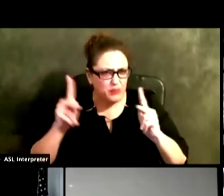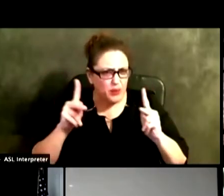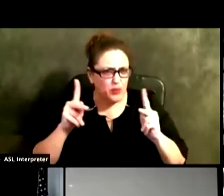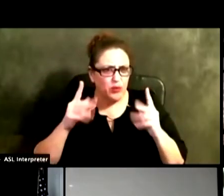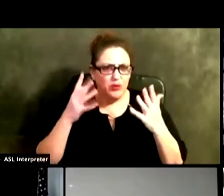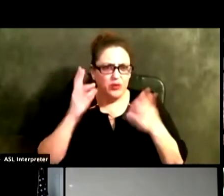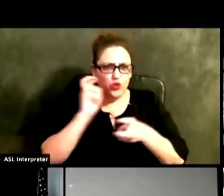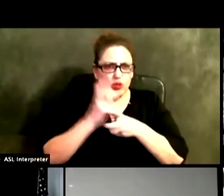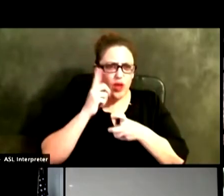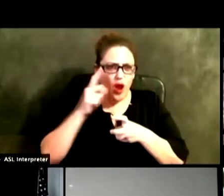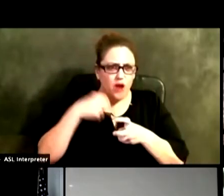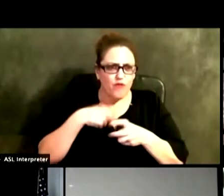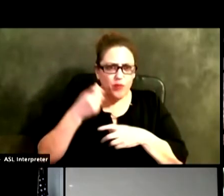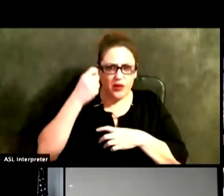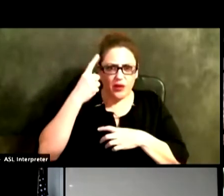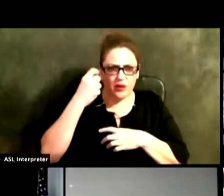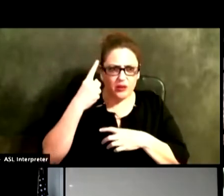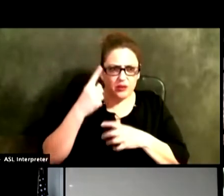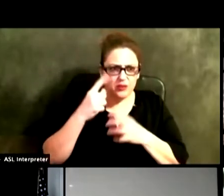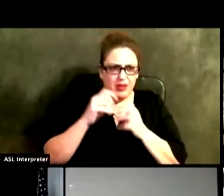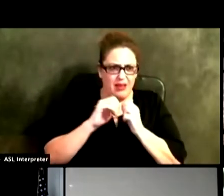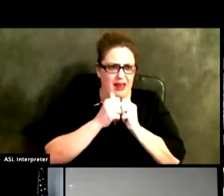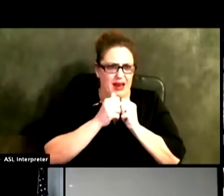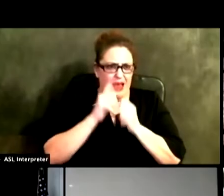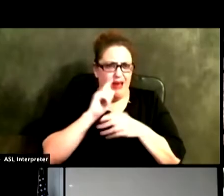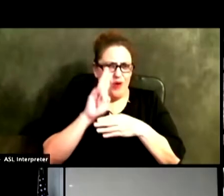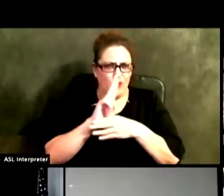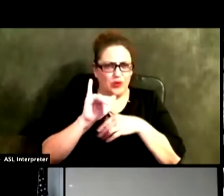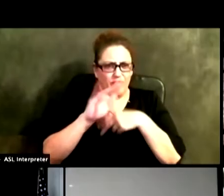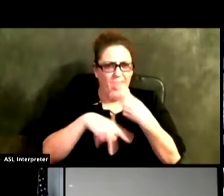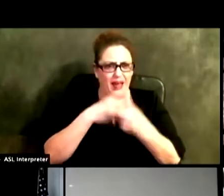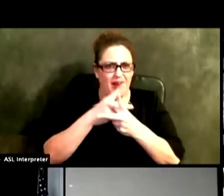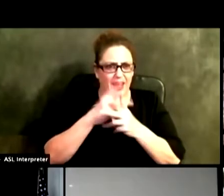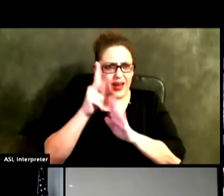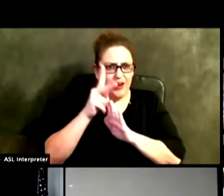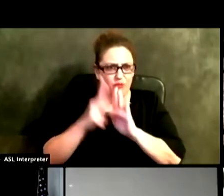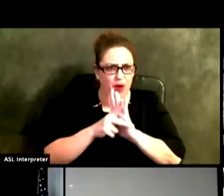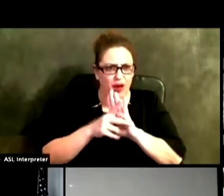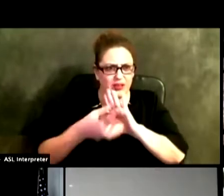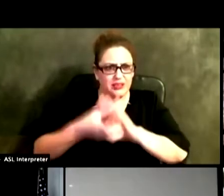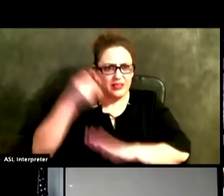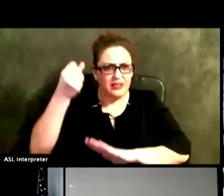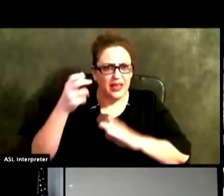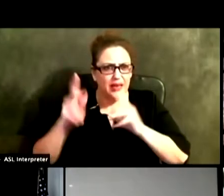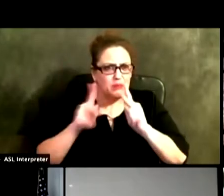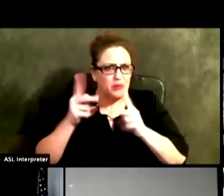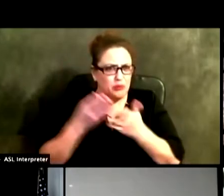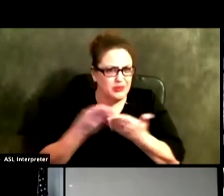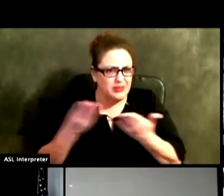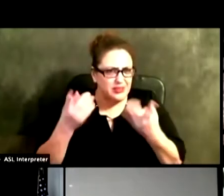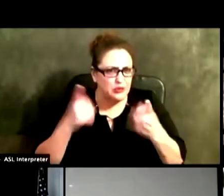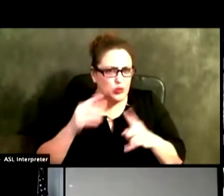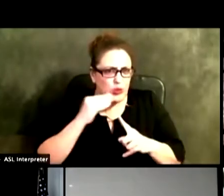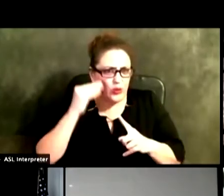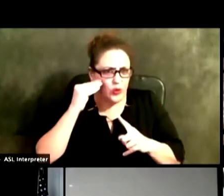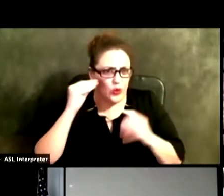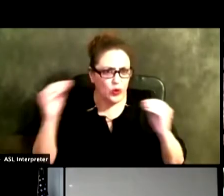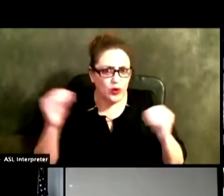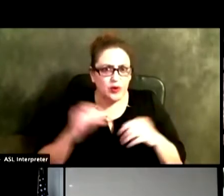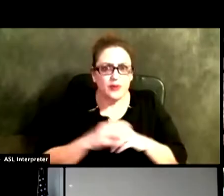police are in compliance with that sort of a policy. Just like, I'm a state employee and I understand kind of like